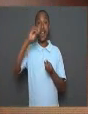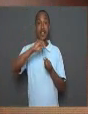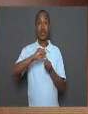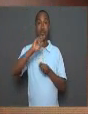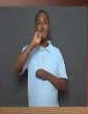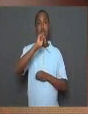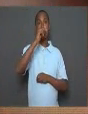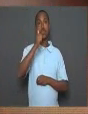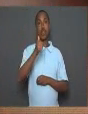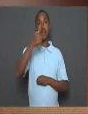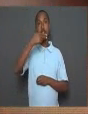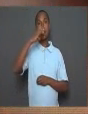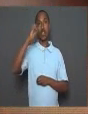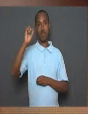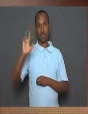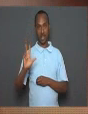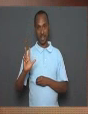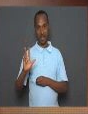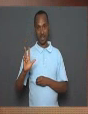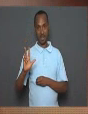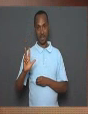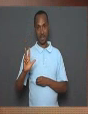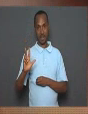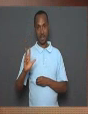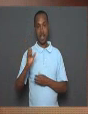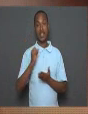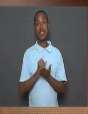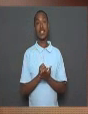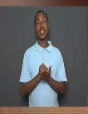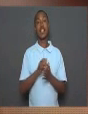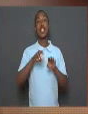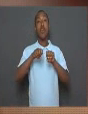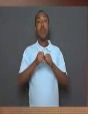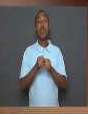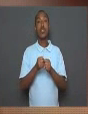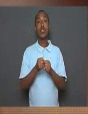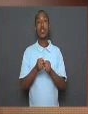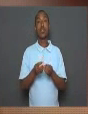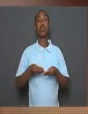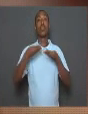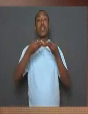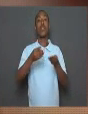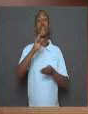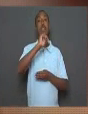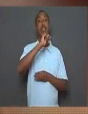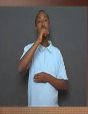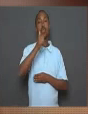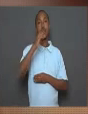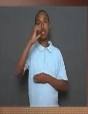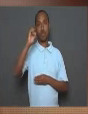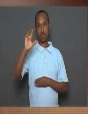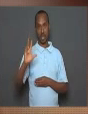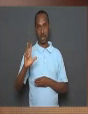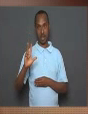added to sodium bicarbonate, it decomposes to give sodium